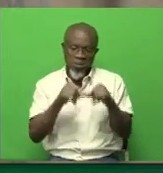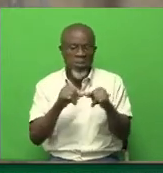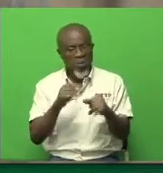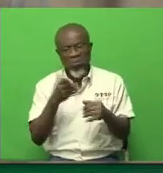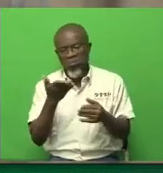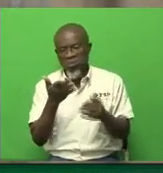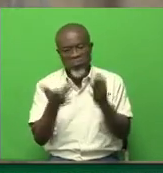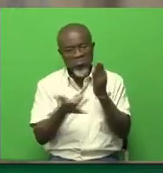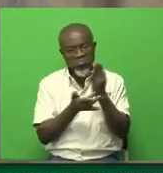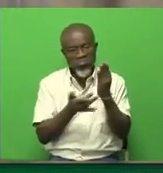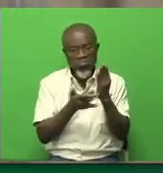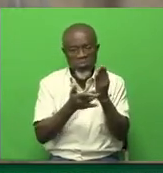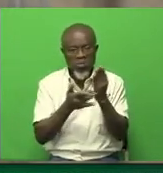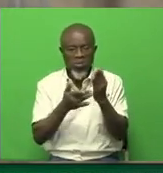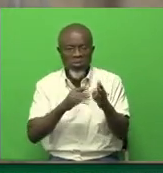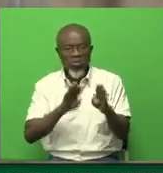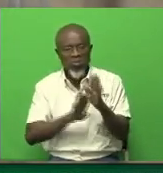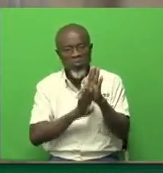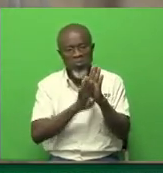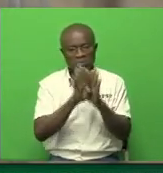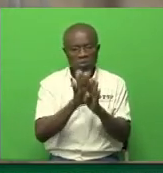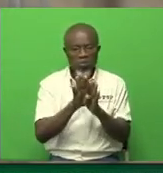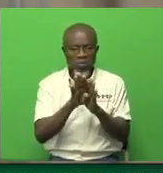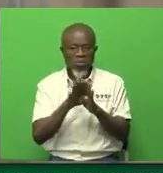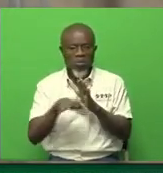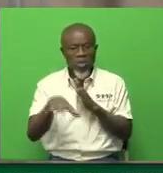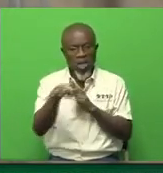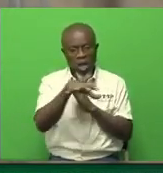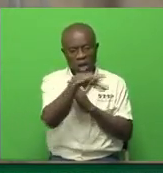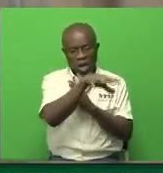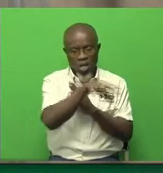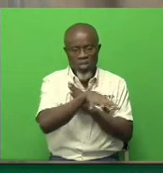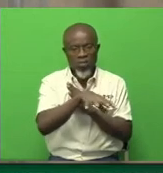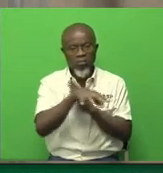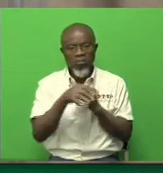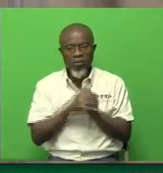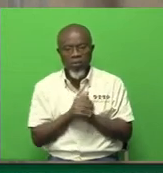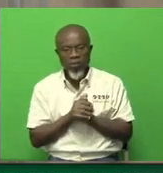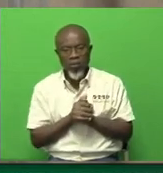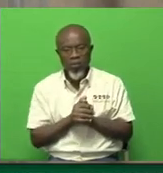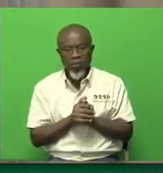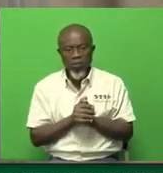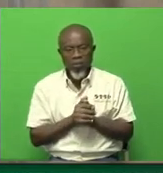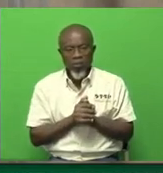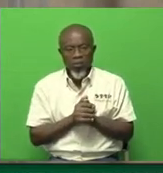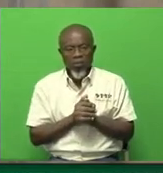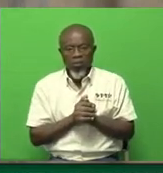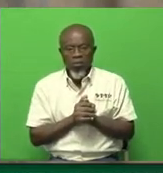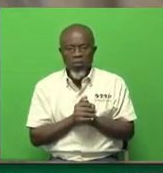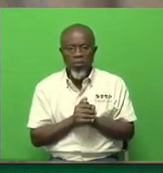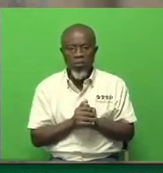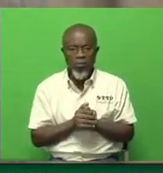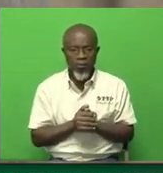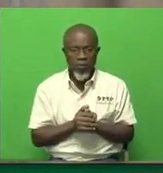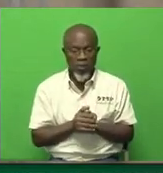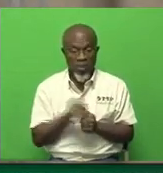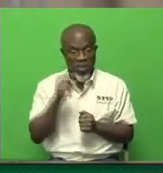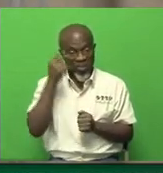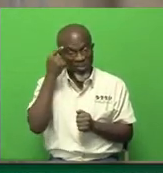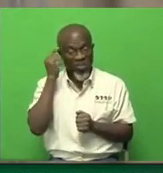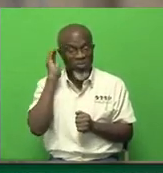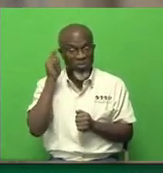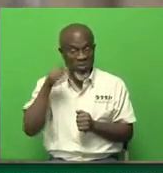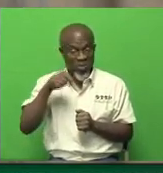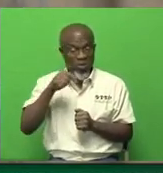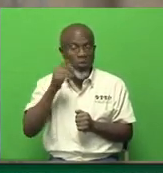developer hub Madam speaker this is another sector that will suffer the same feat